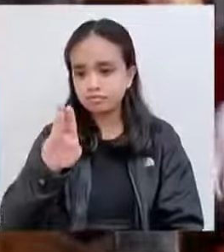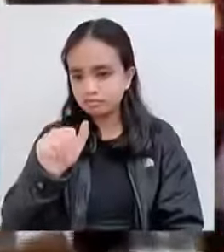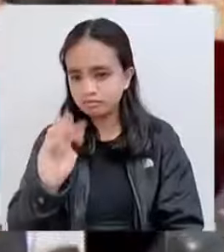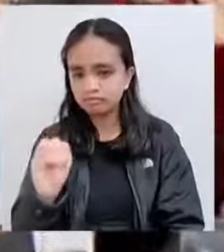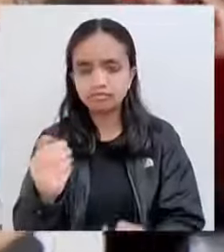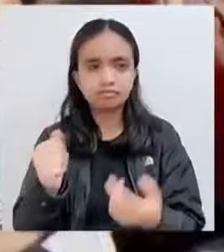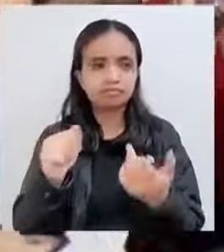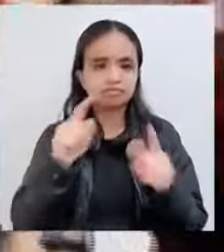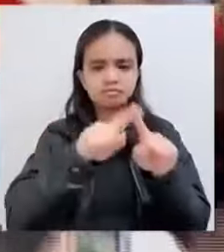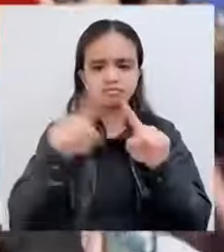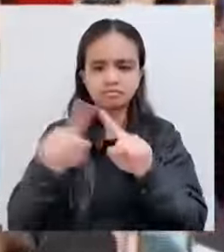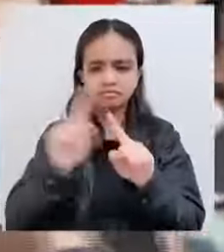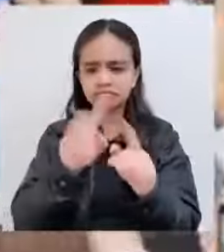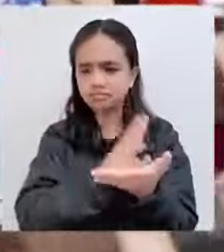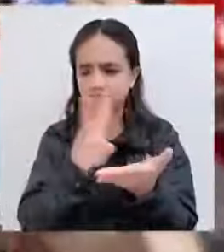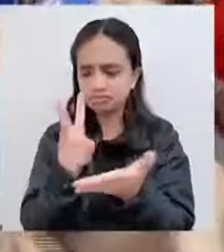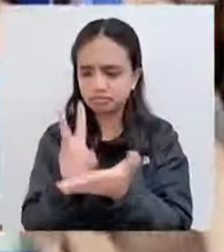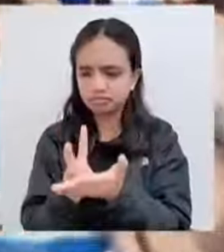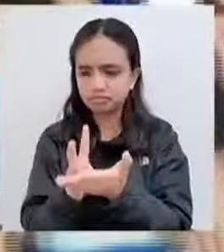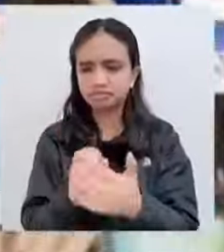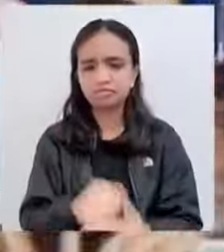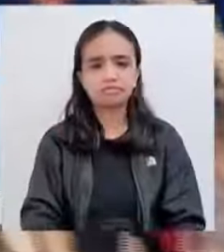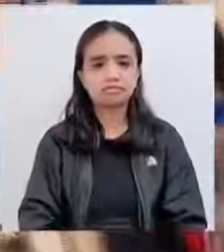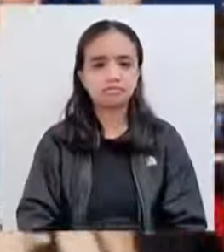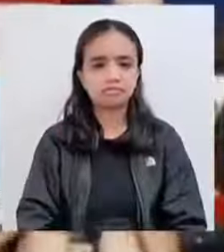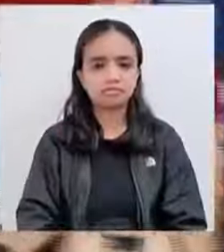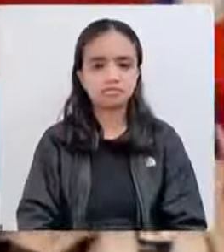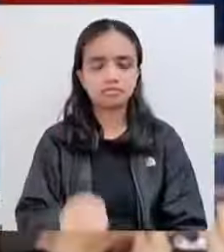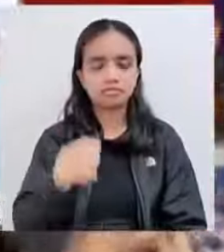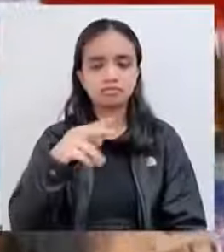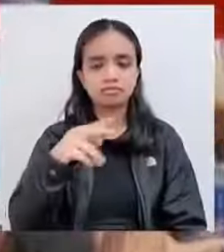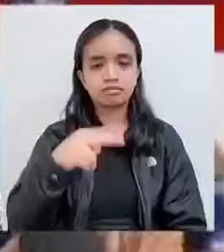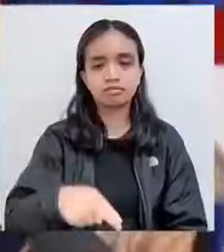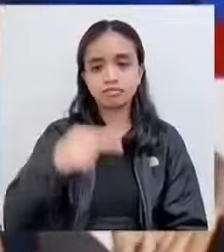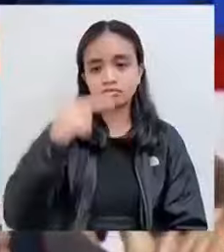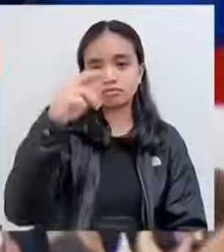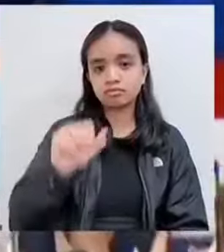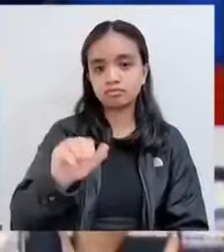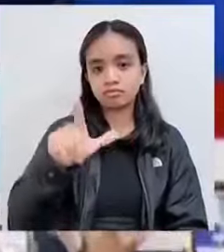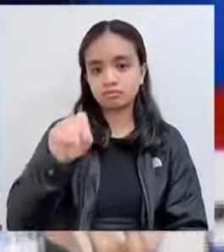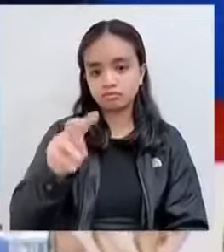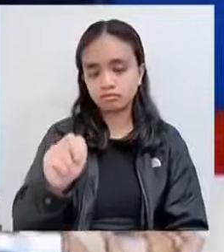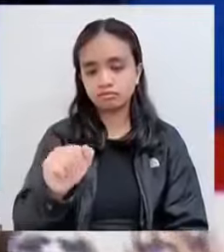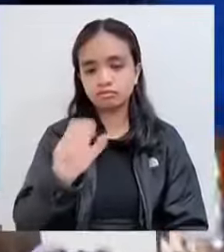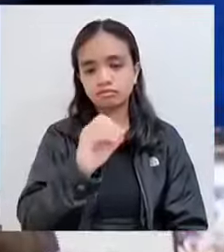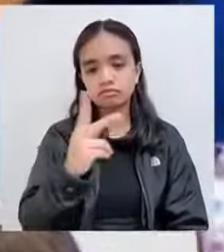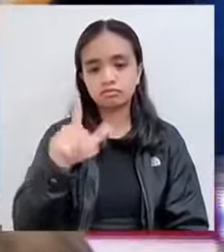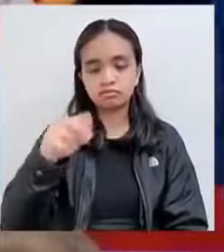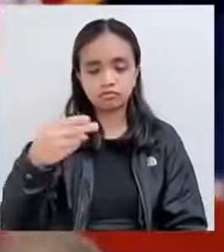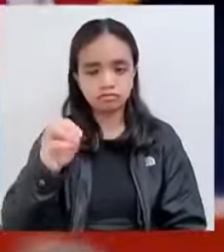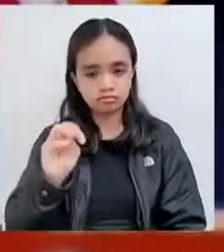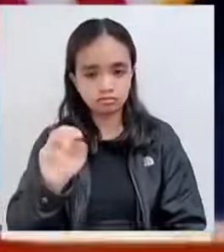Maine, Massachusetts, Minnesota, North Carolina, Oklahoma, Tennessee, Texas, and Virginia.